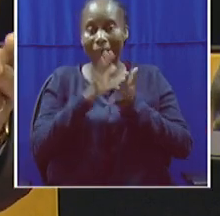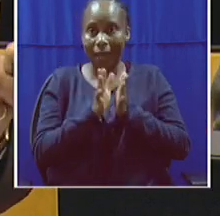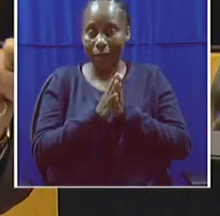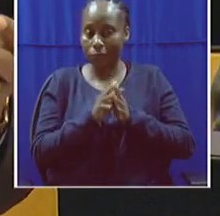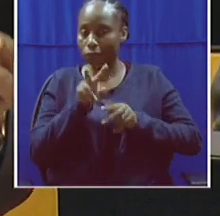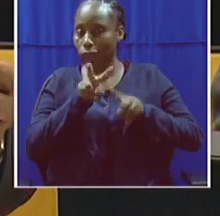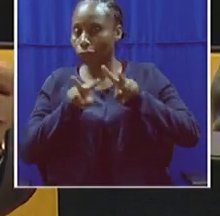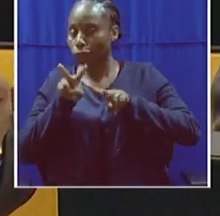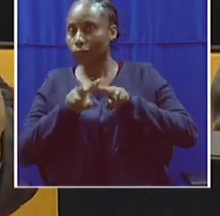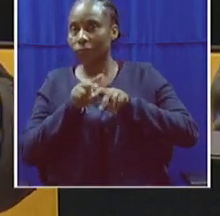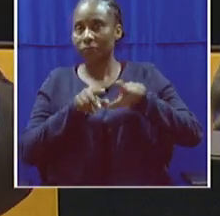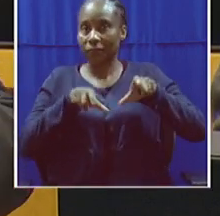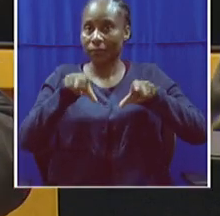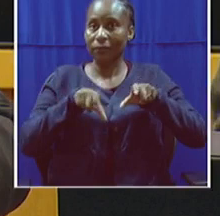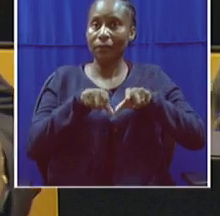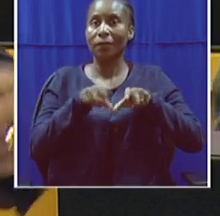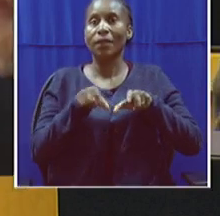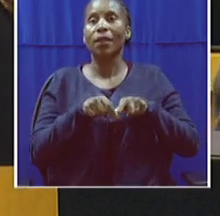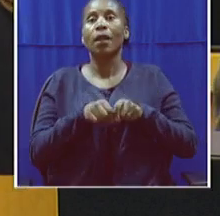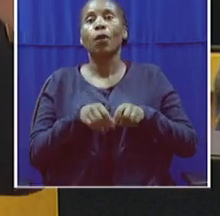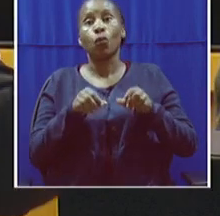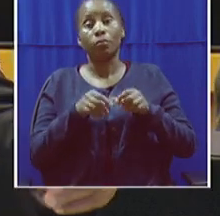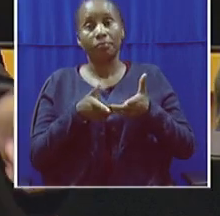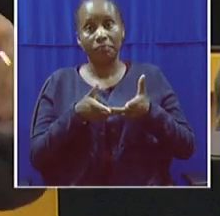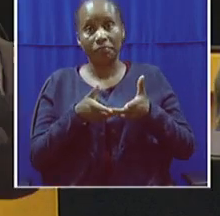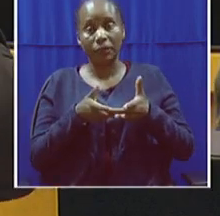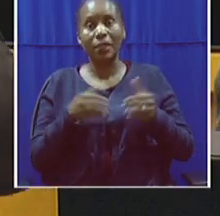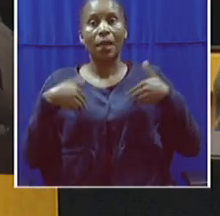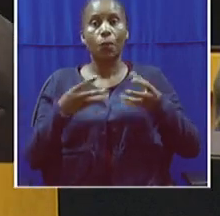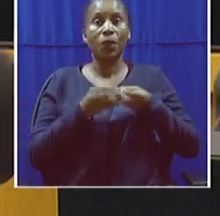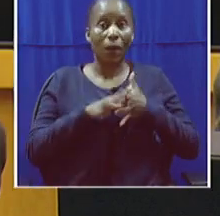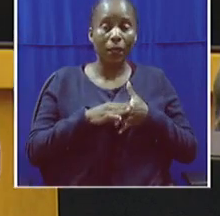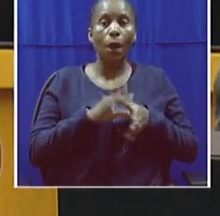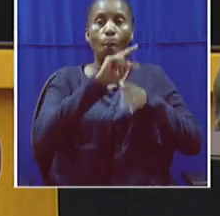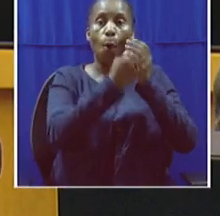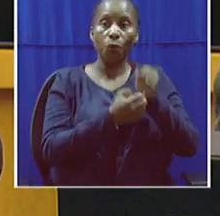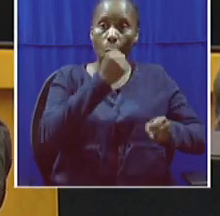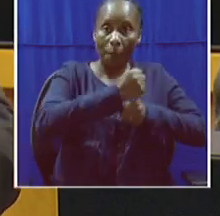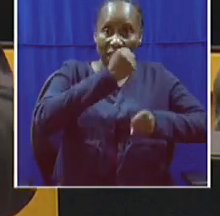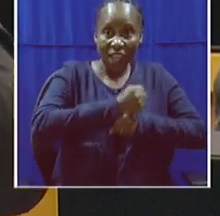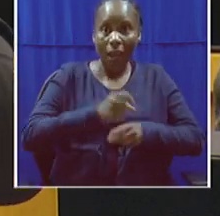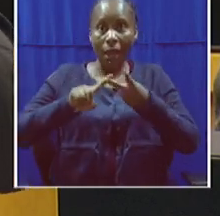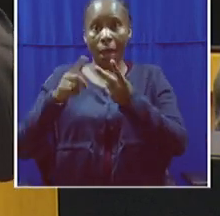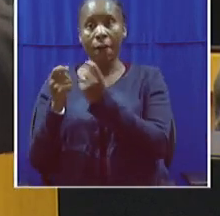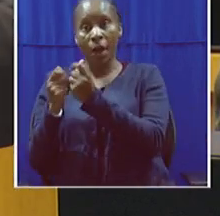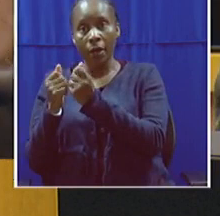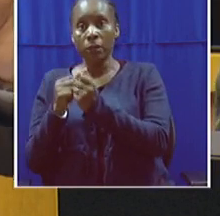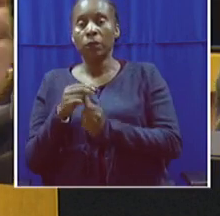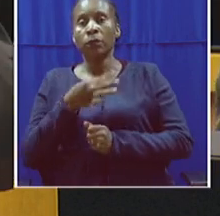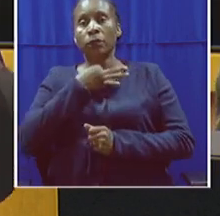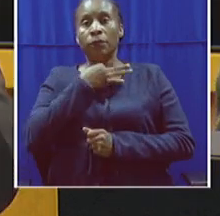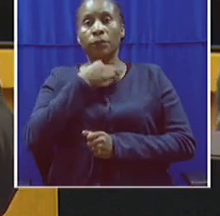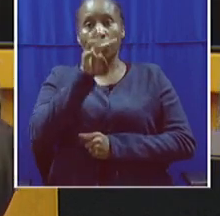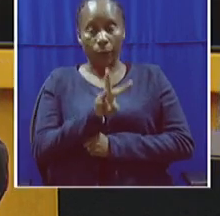be starting a process of dealing with both operational and Financial Risk for the